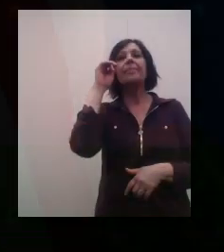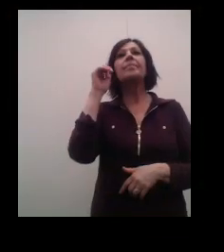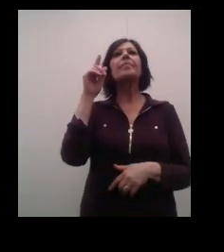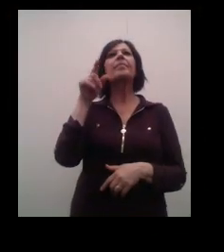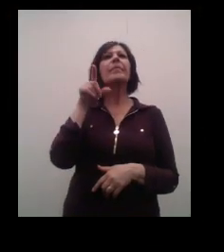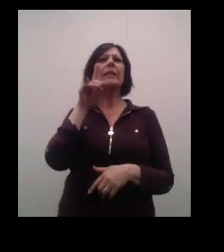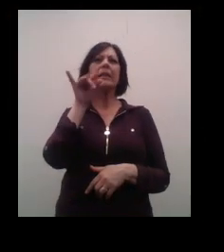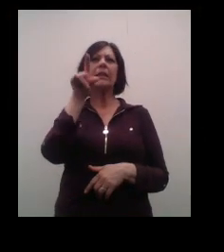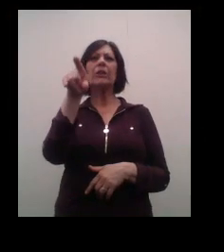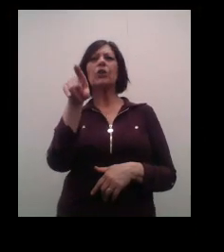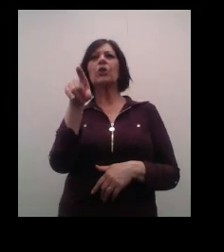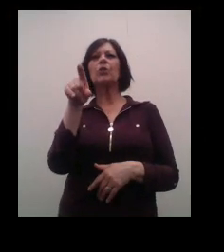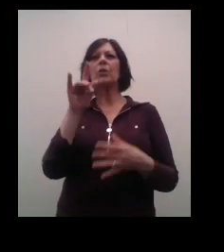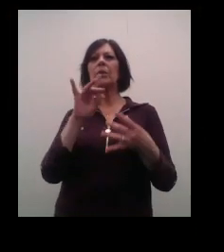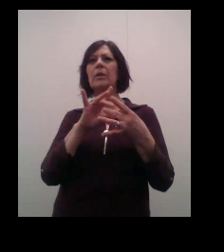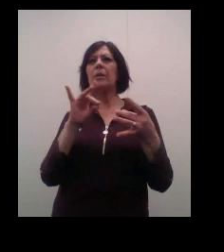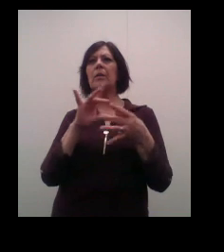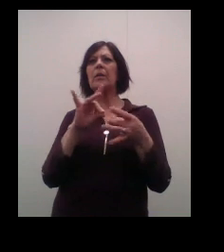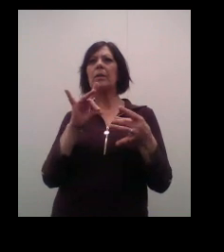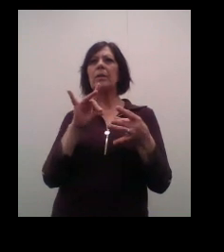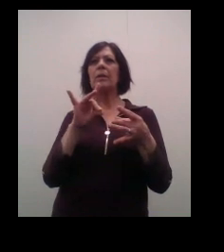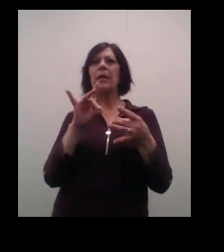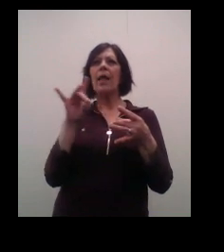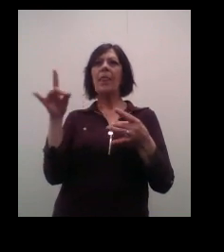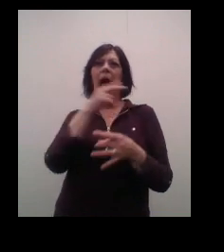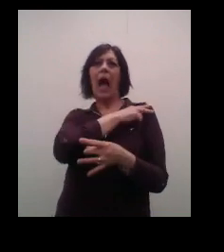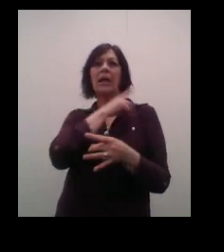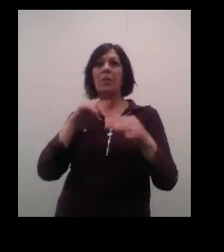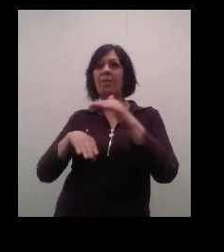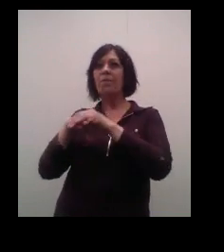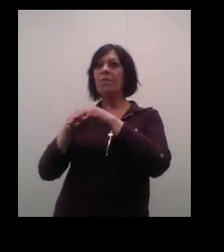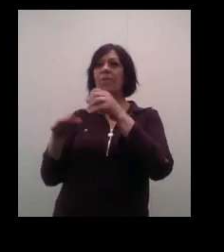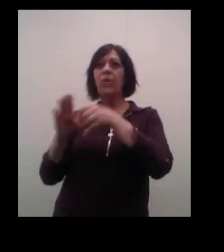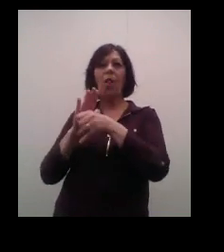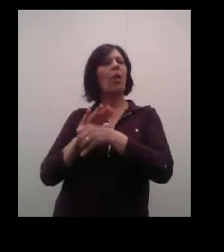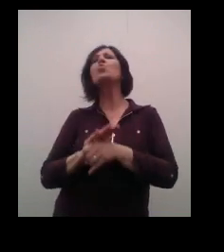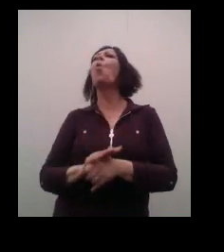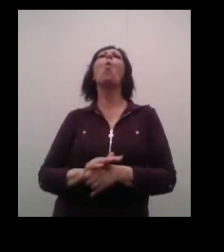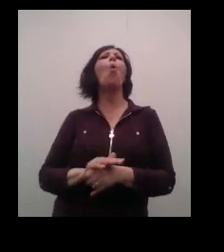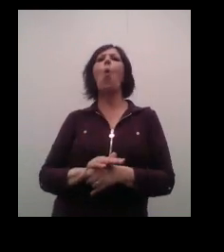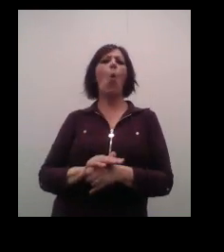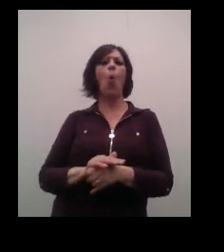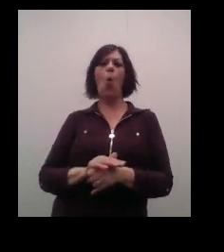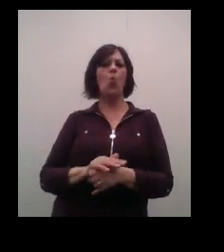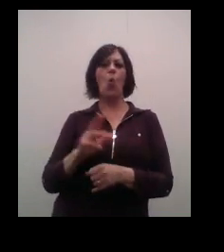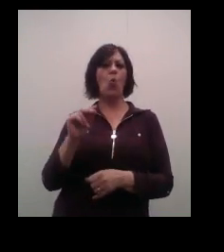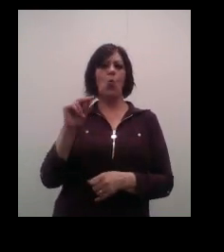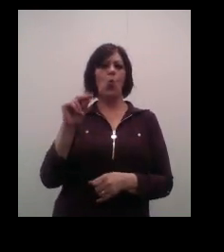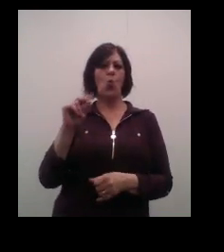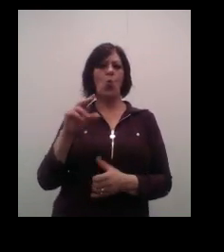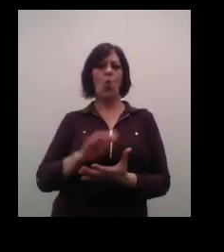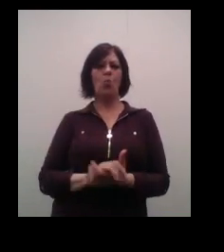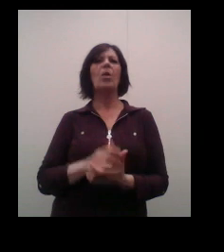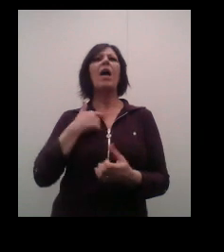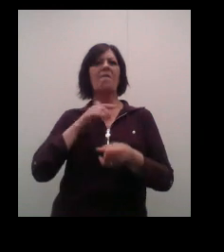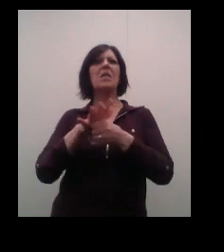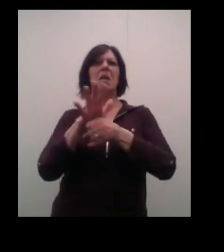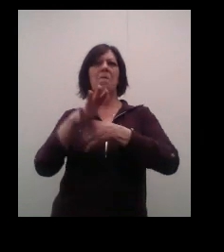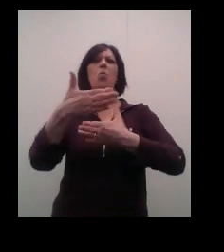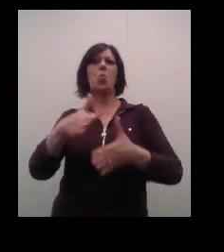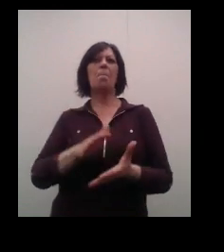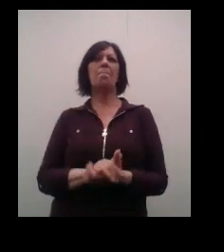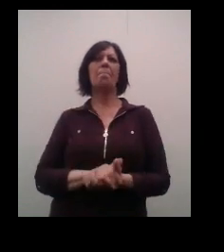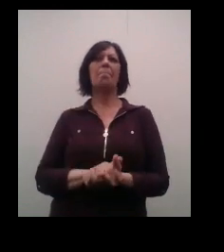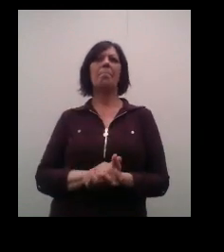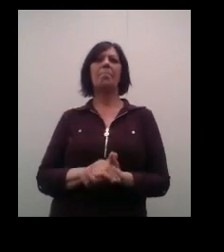the hospitals in Erie County are at capacity? No, we are not at capacity. I don't think that was said. Last I